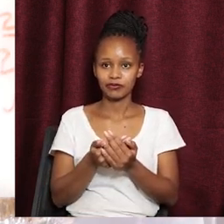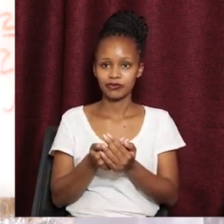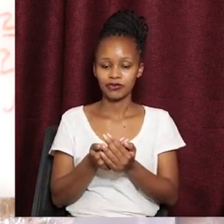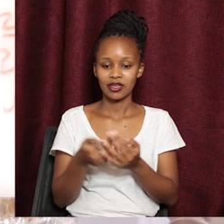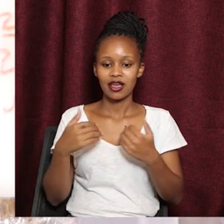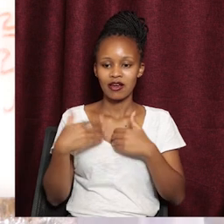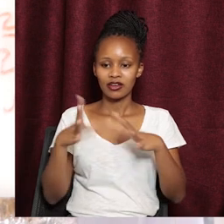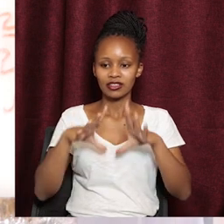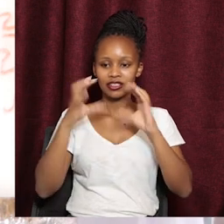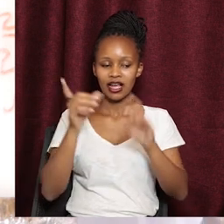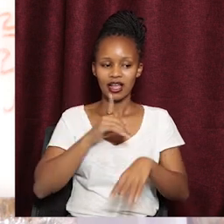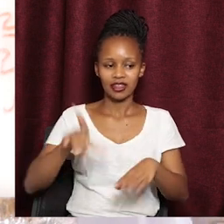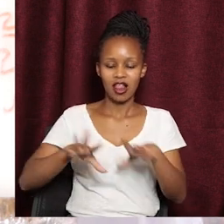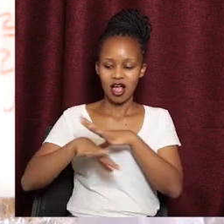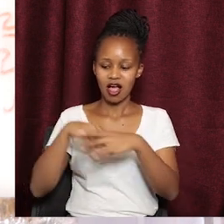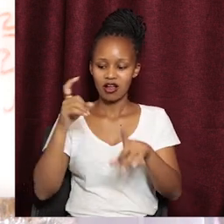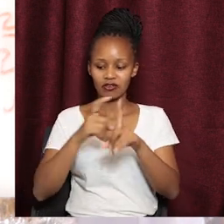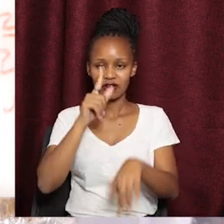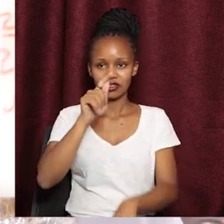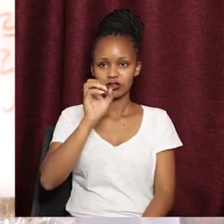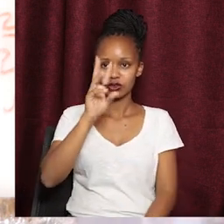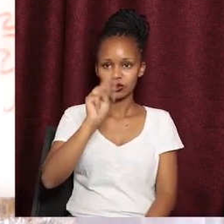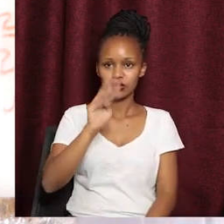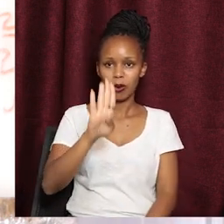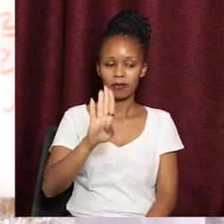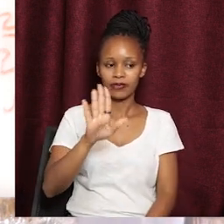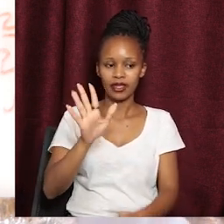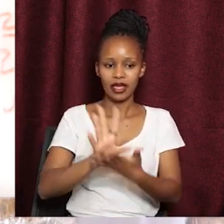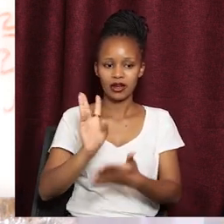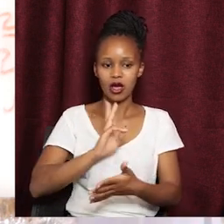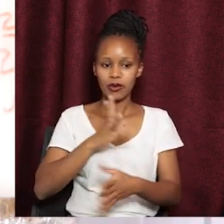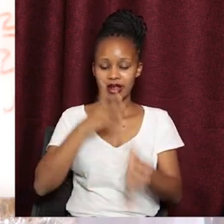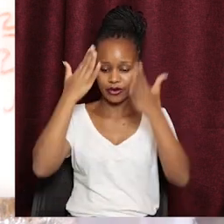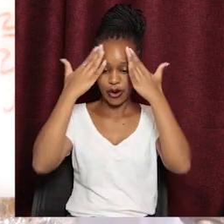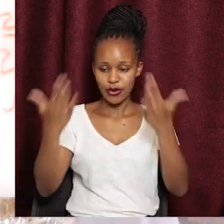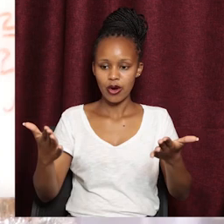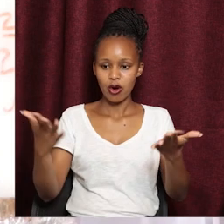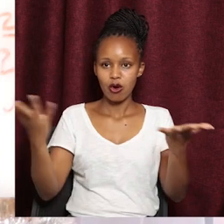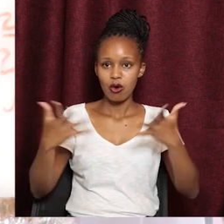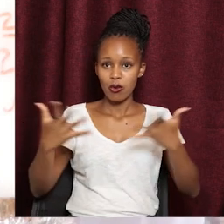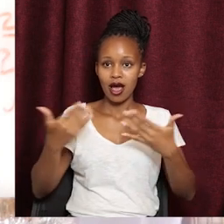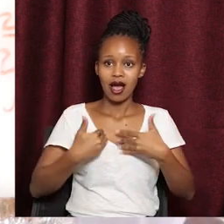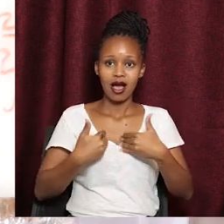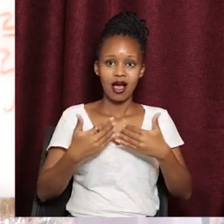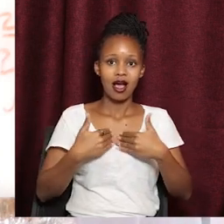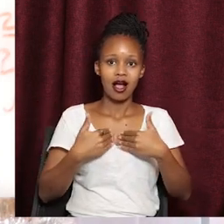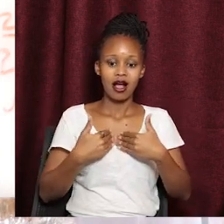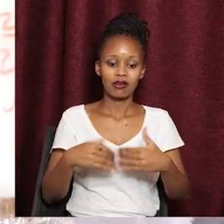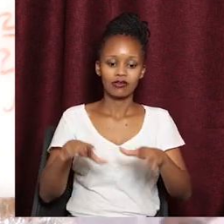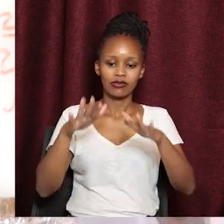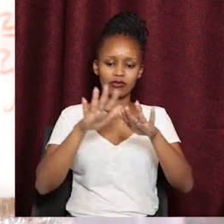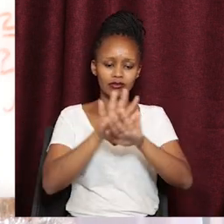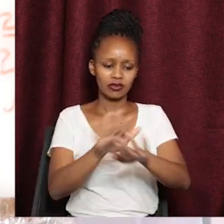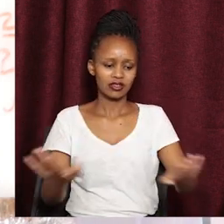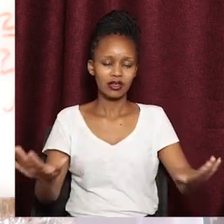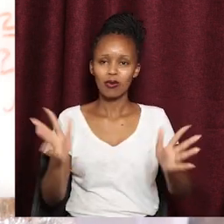"They have taken the Lord out of the tomb, and we do not know where they have laid him."